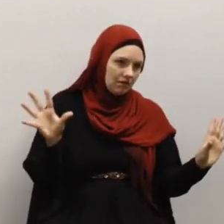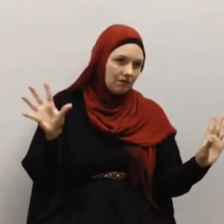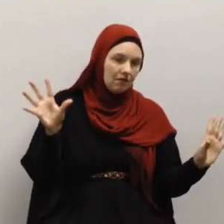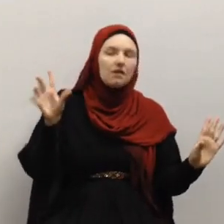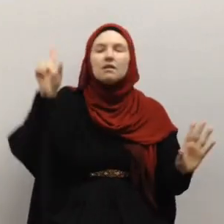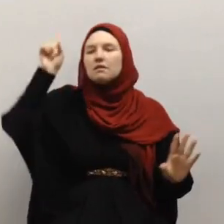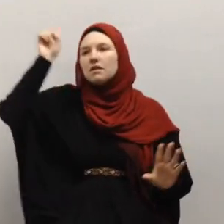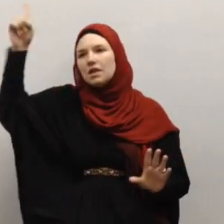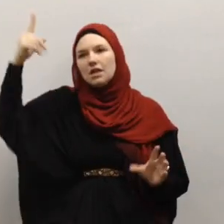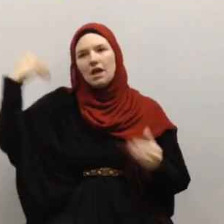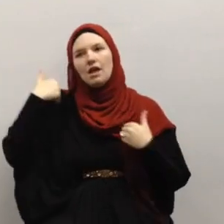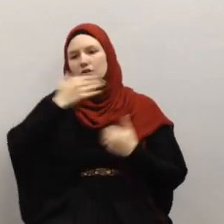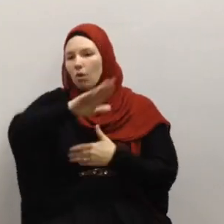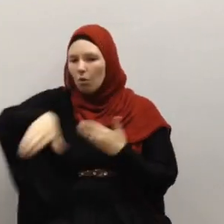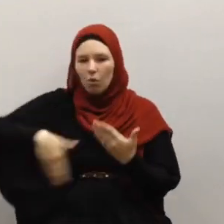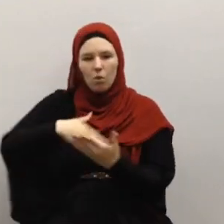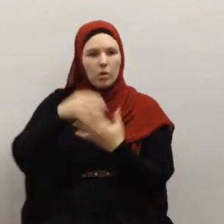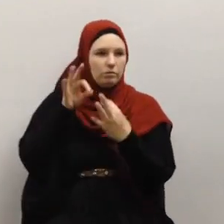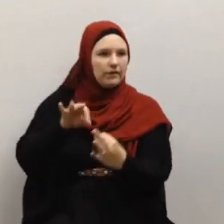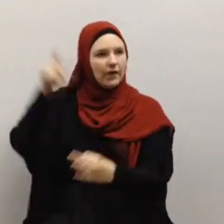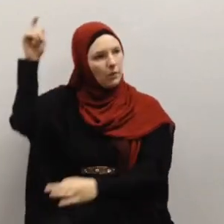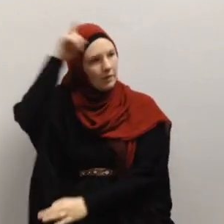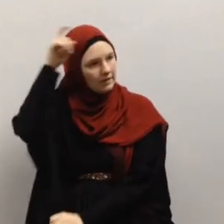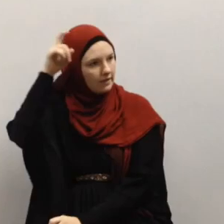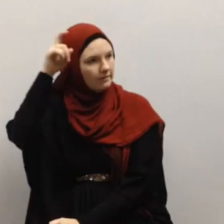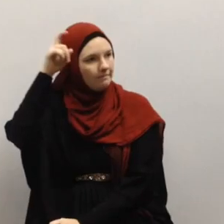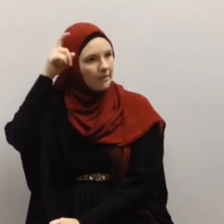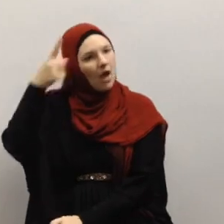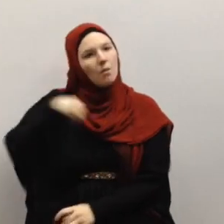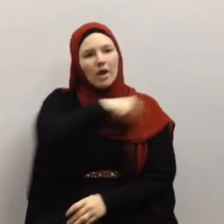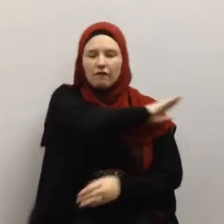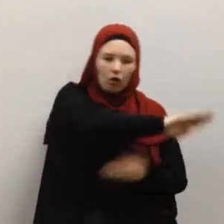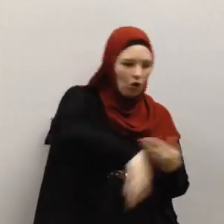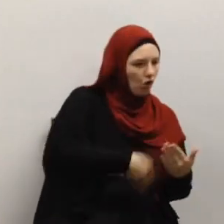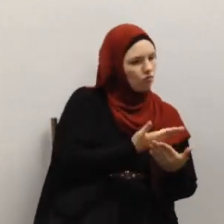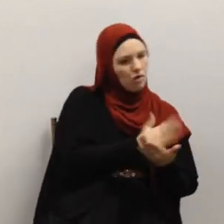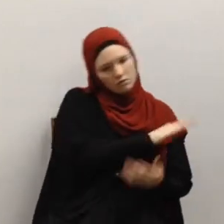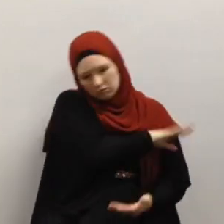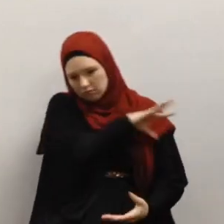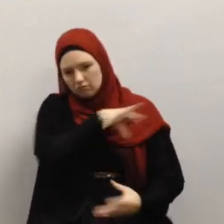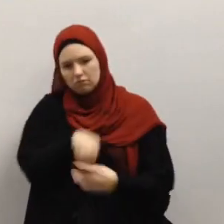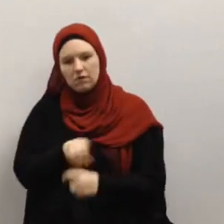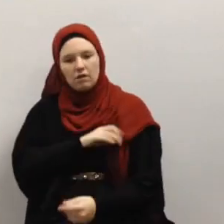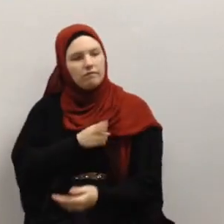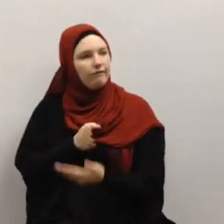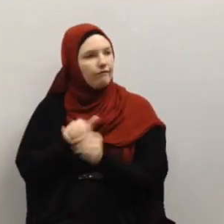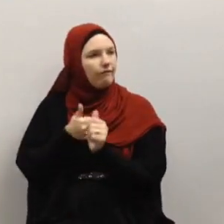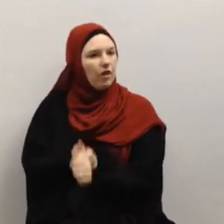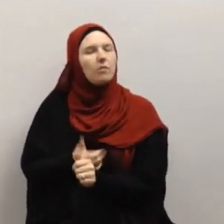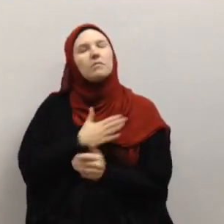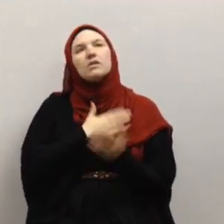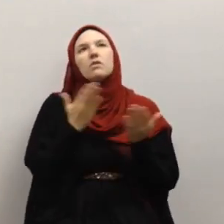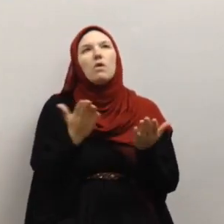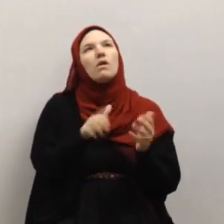have every obligation to obey. May Allah subhanahu wa ta'ala guide us to follow and obey.